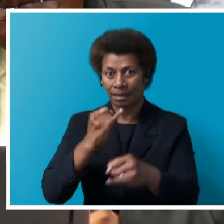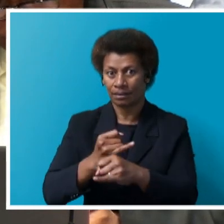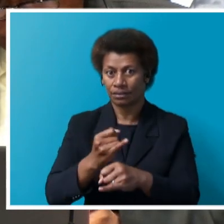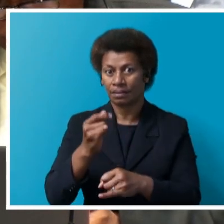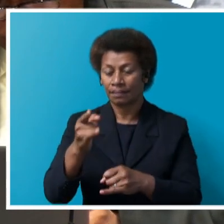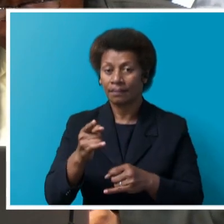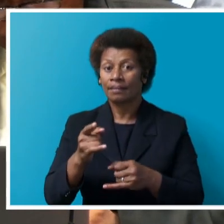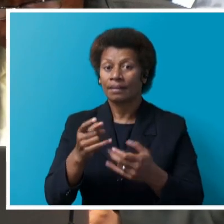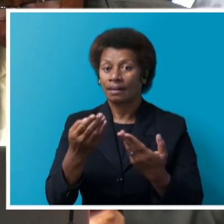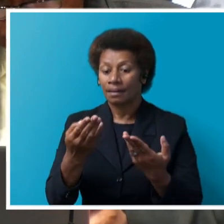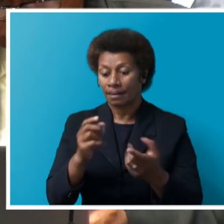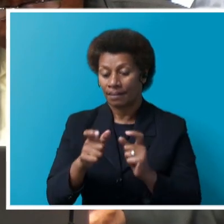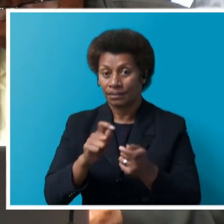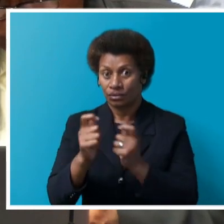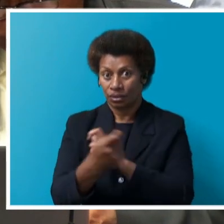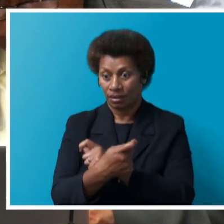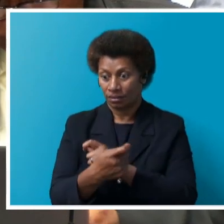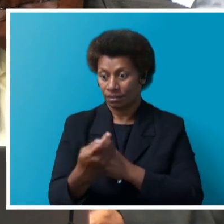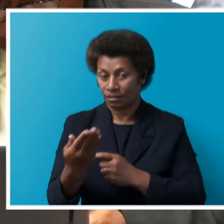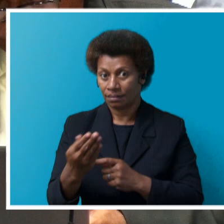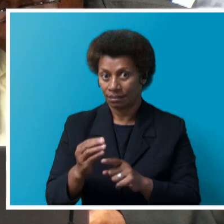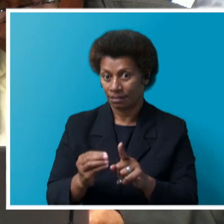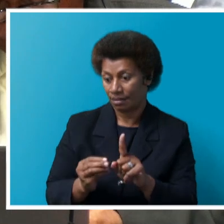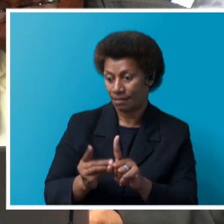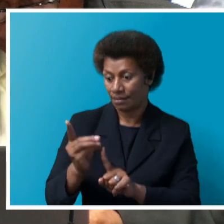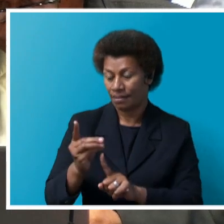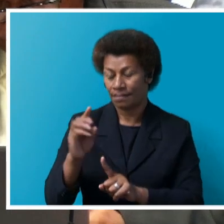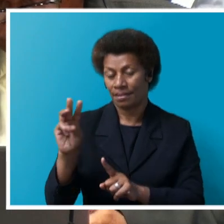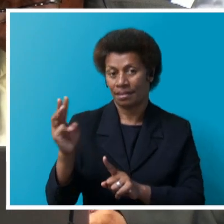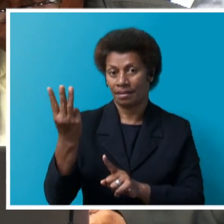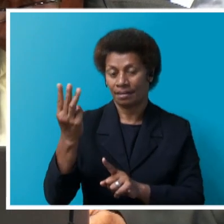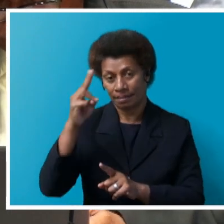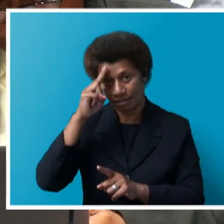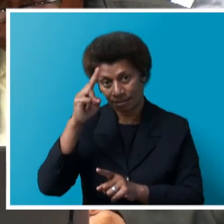Paris Agreement, and will soon commence work to develop our third nationally